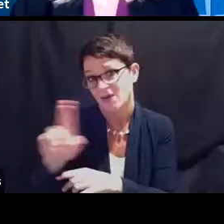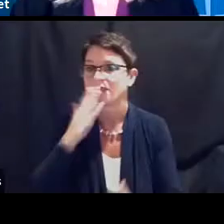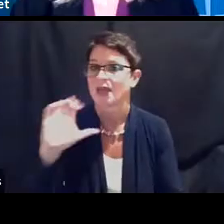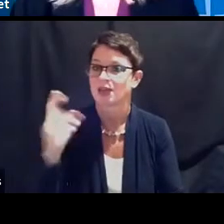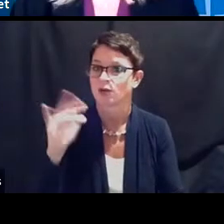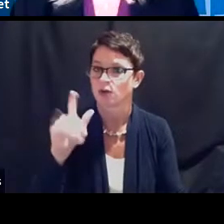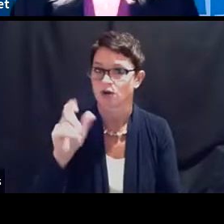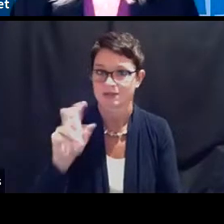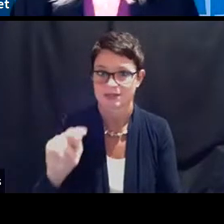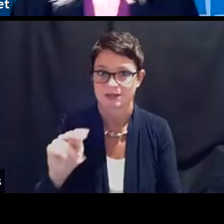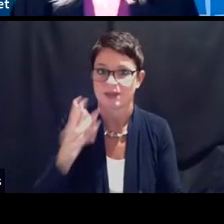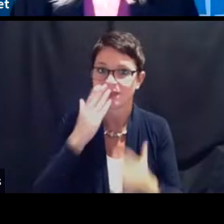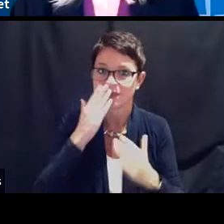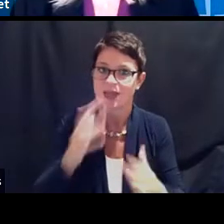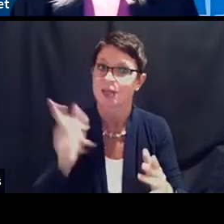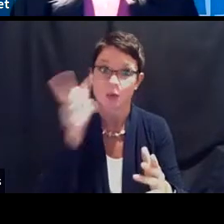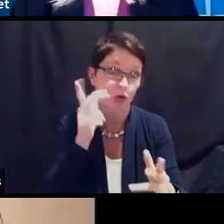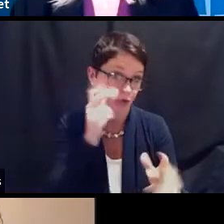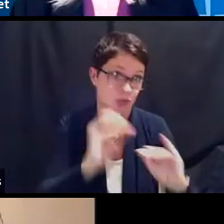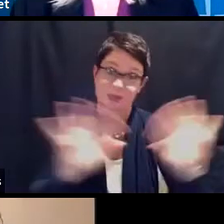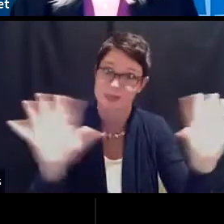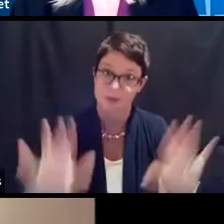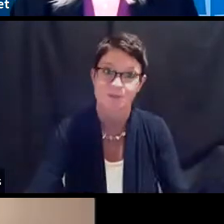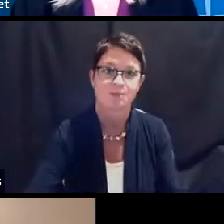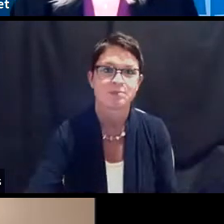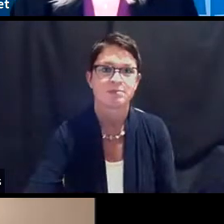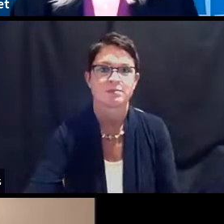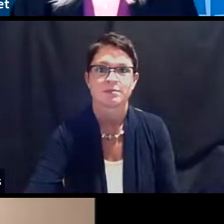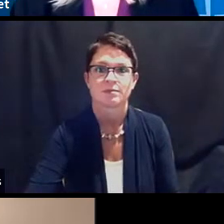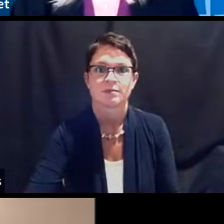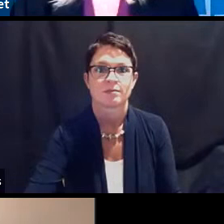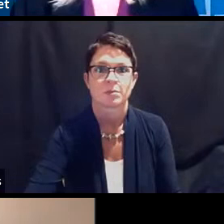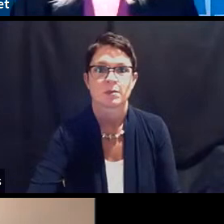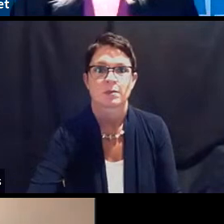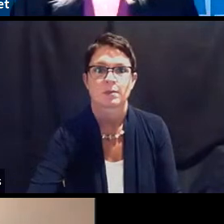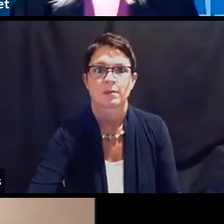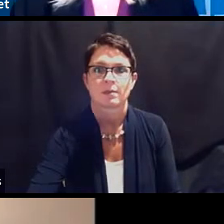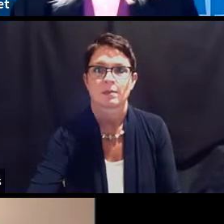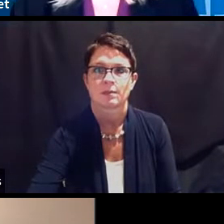Charlton. You came through loud and clear. Brian Deloach. Brian,